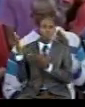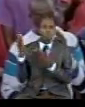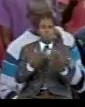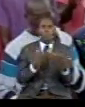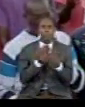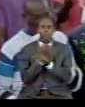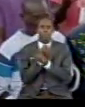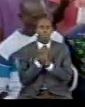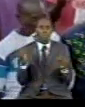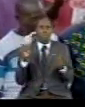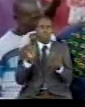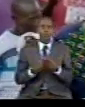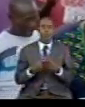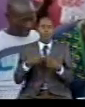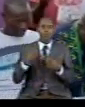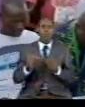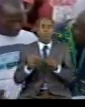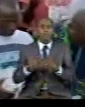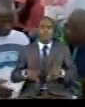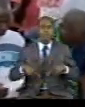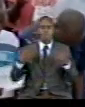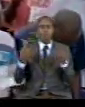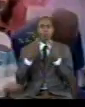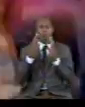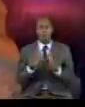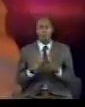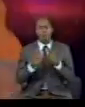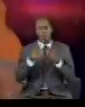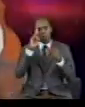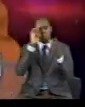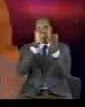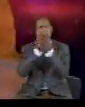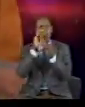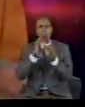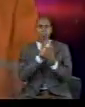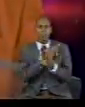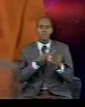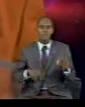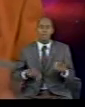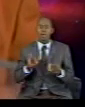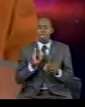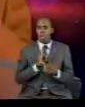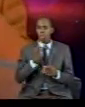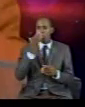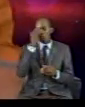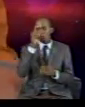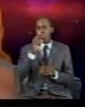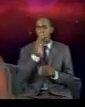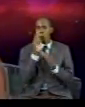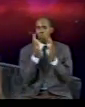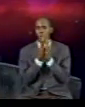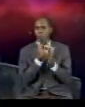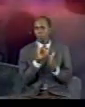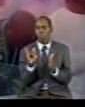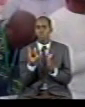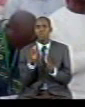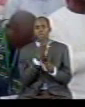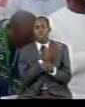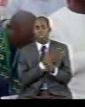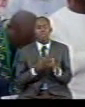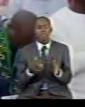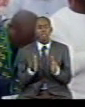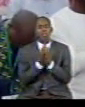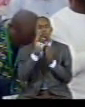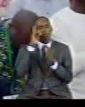sinners to believe the Lord. I believe you are praying. You are talking to God about salvation of souls.